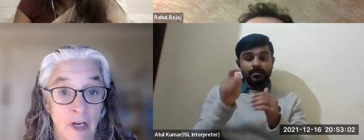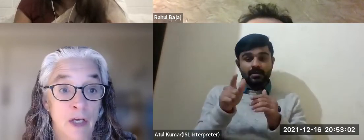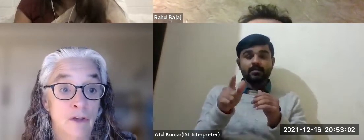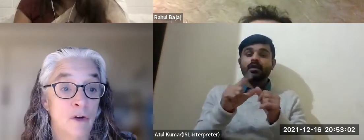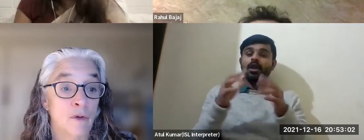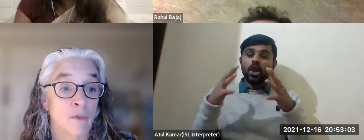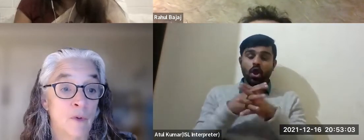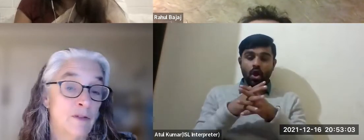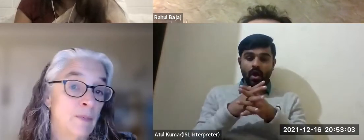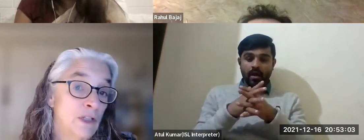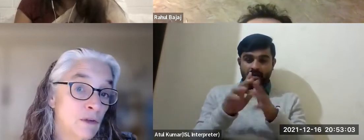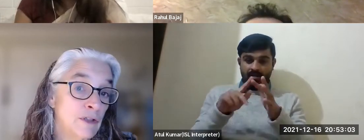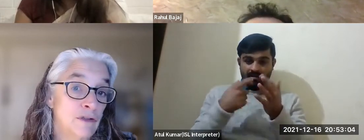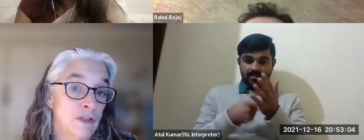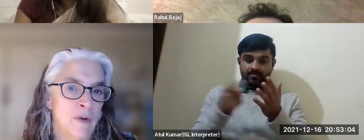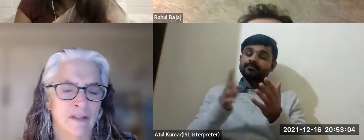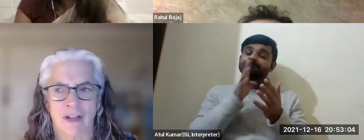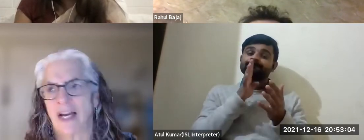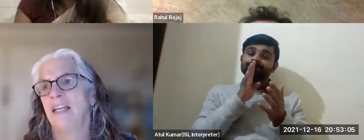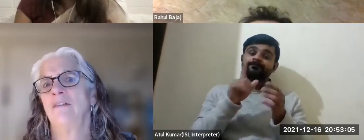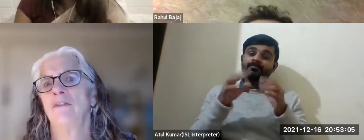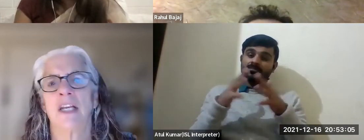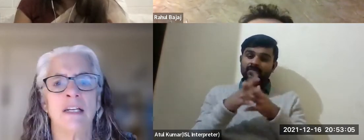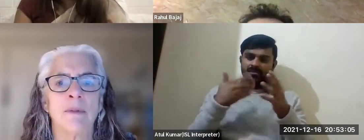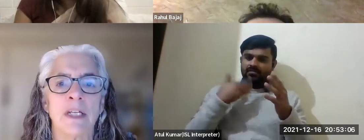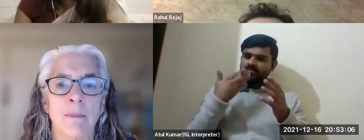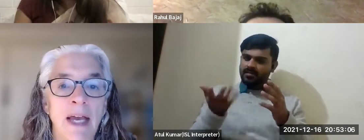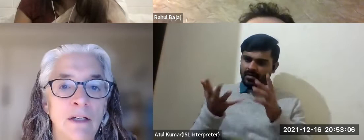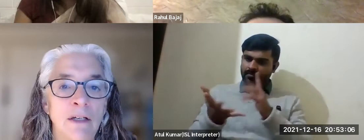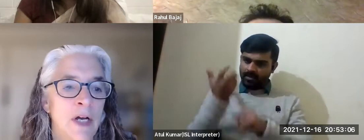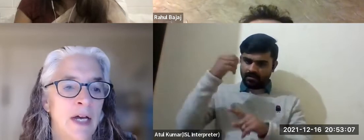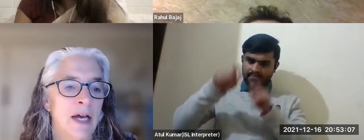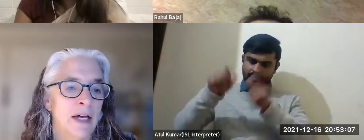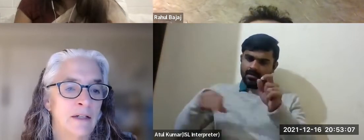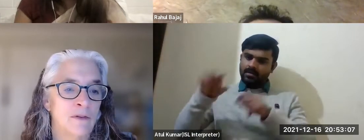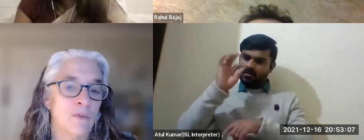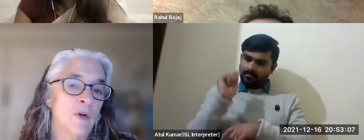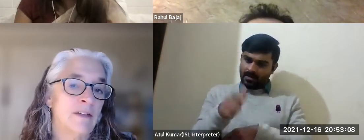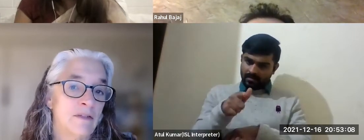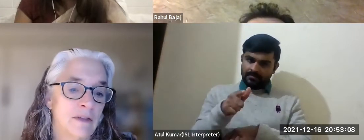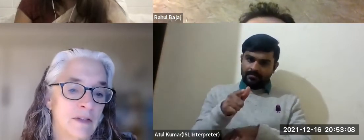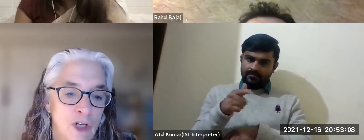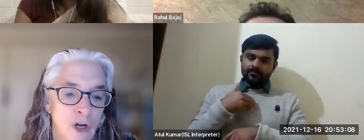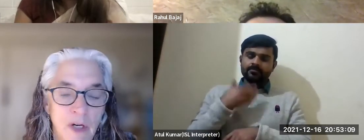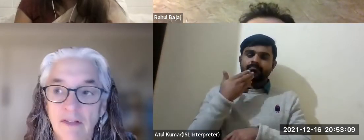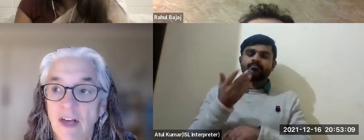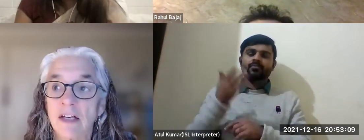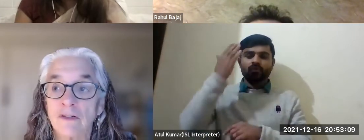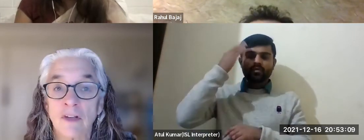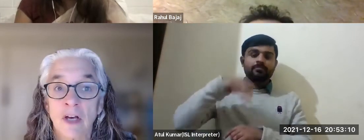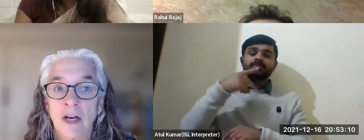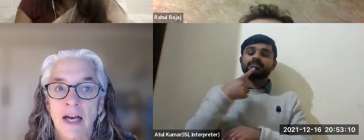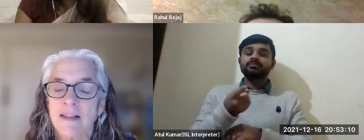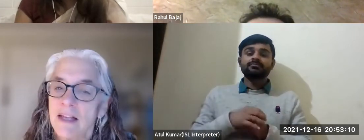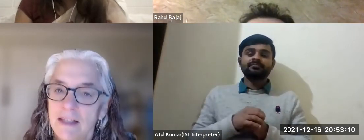lawyers. So when I speak to lawyers in the US, they're like, how do you ever get anybody to pay you? And what I say